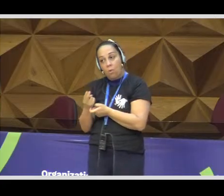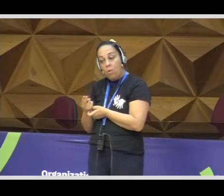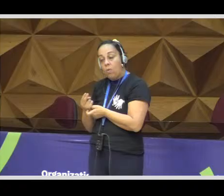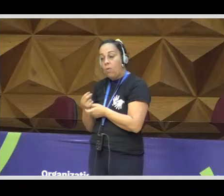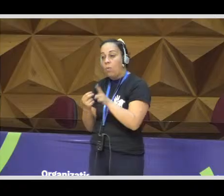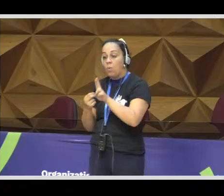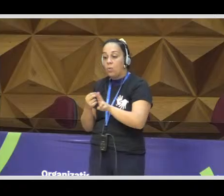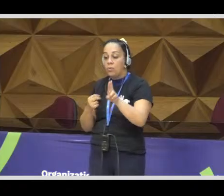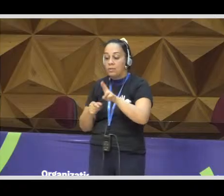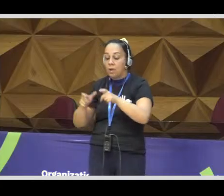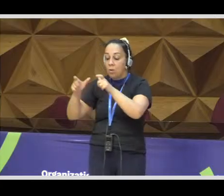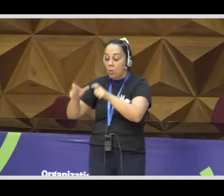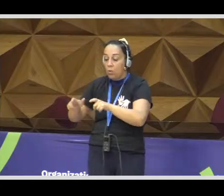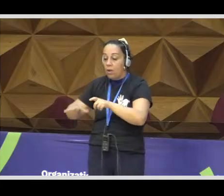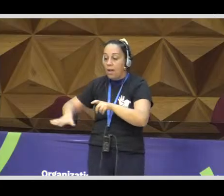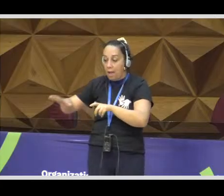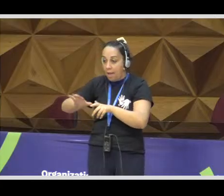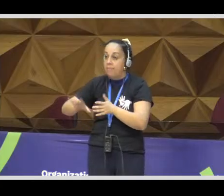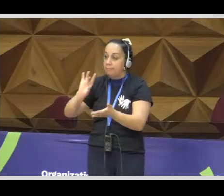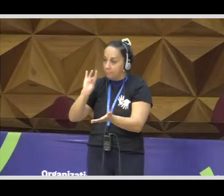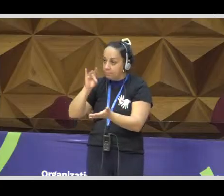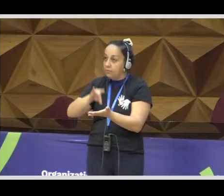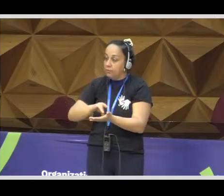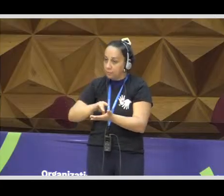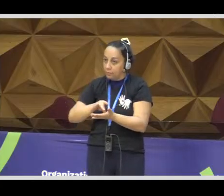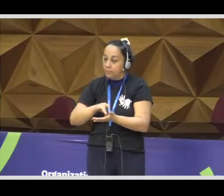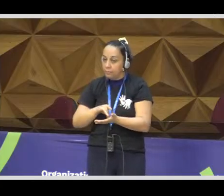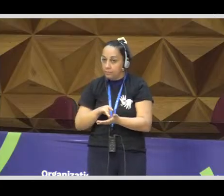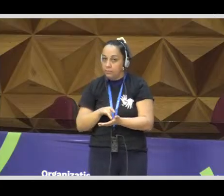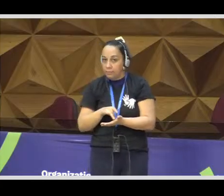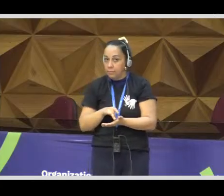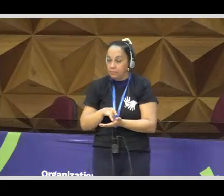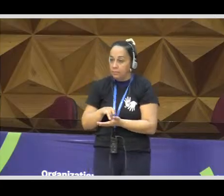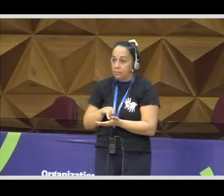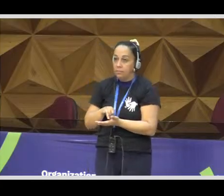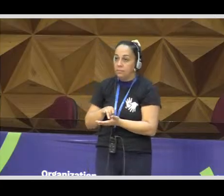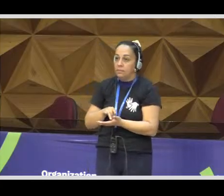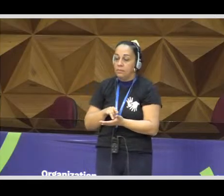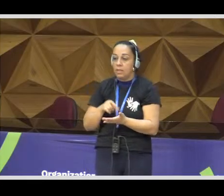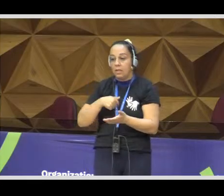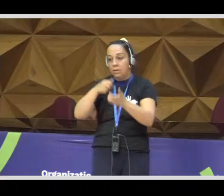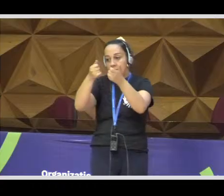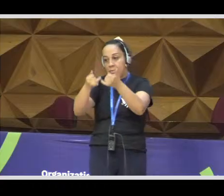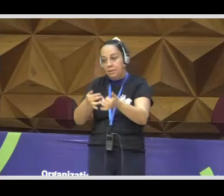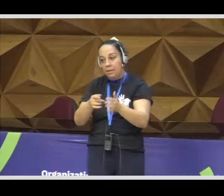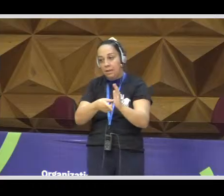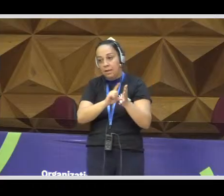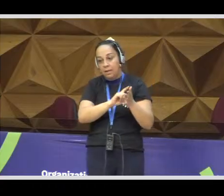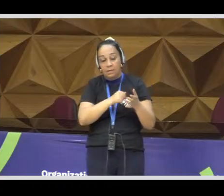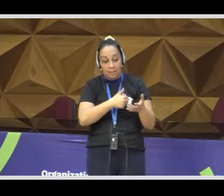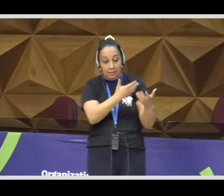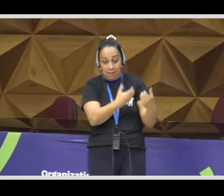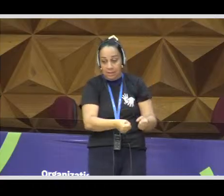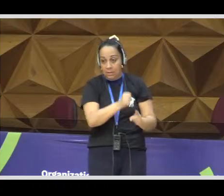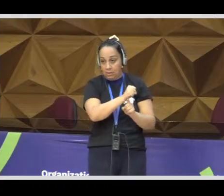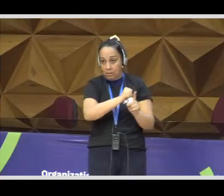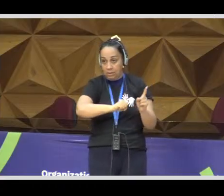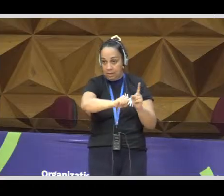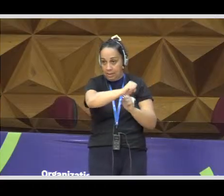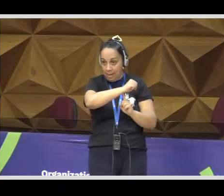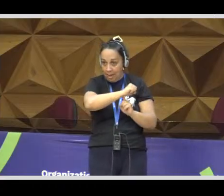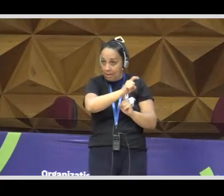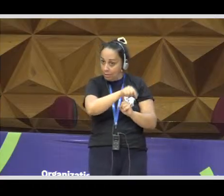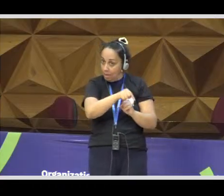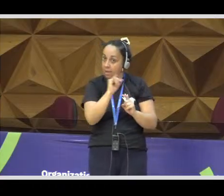there. And then, as I mentioned before, social acceptance is important because the kind of things you might do in that environment, like doing